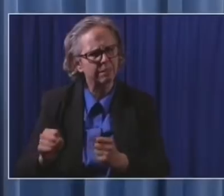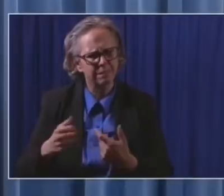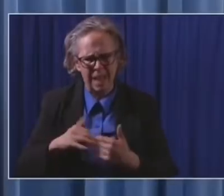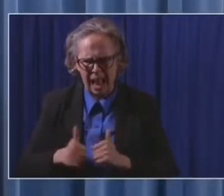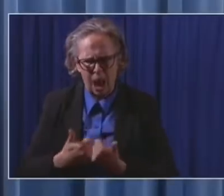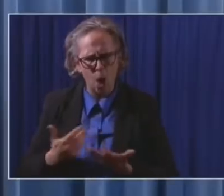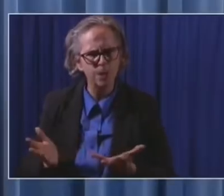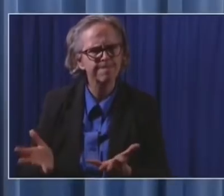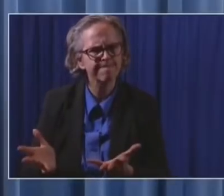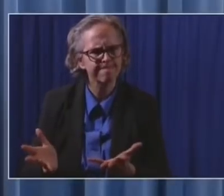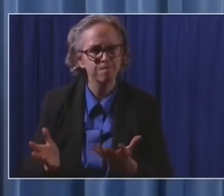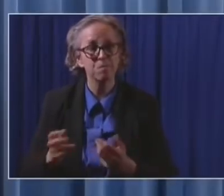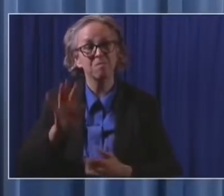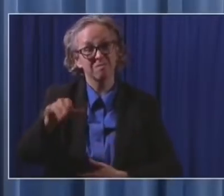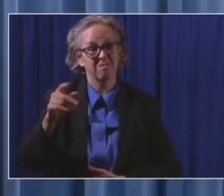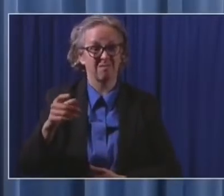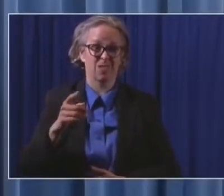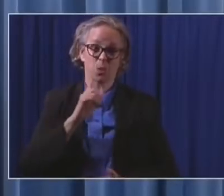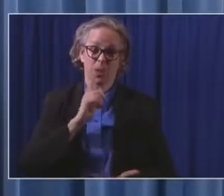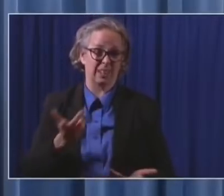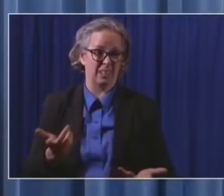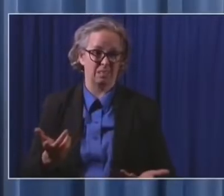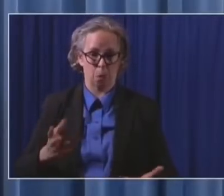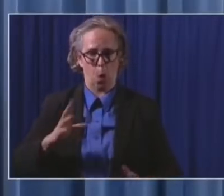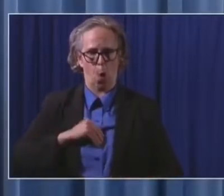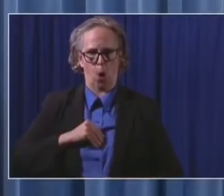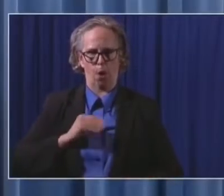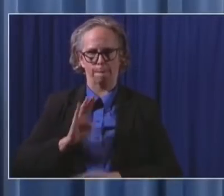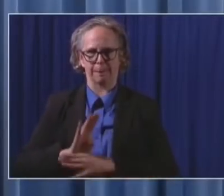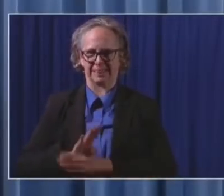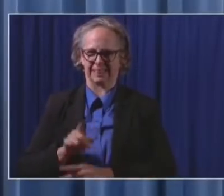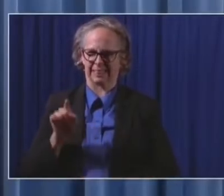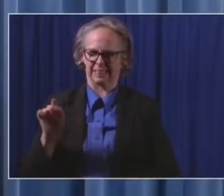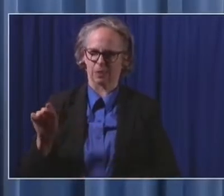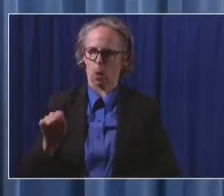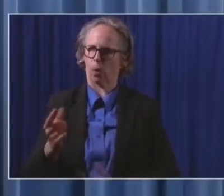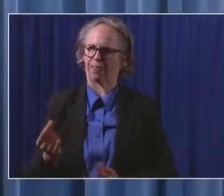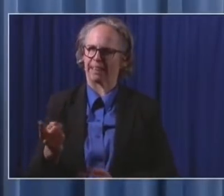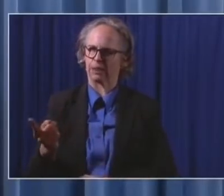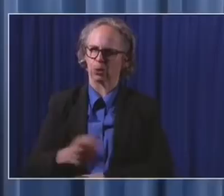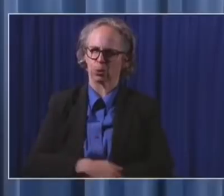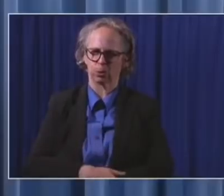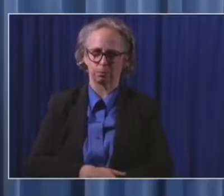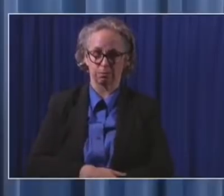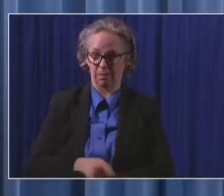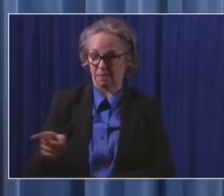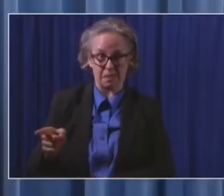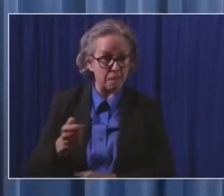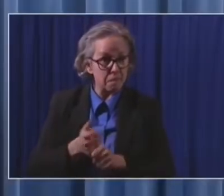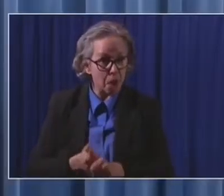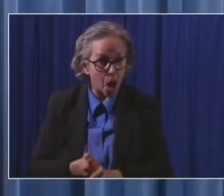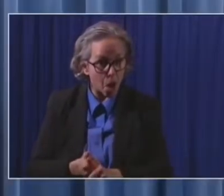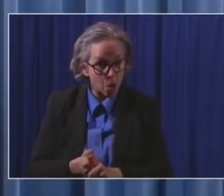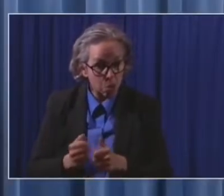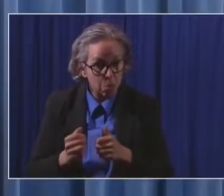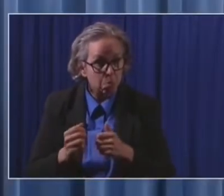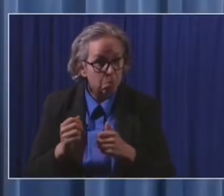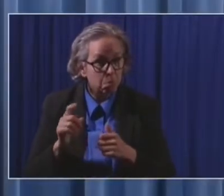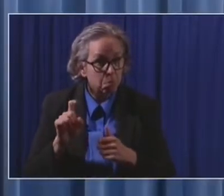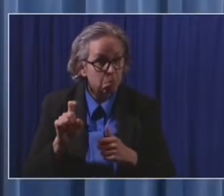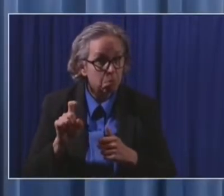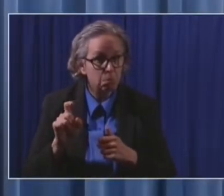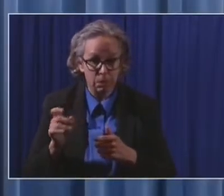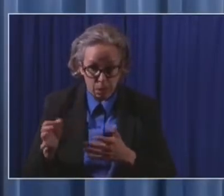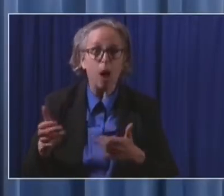actions that we can take to make those bars, in fact, safer. it basically comes down to what the person